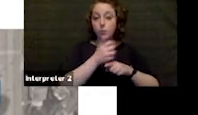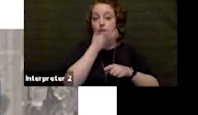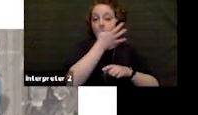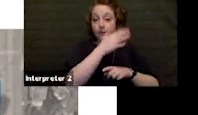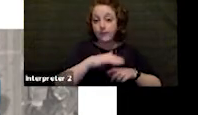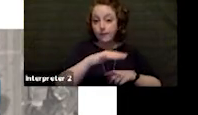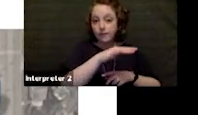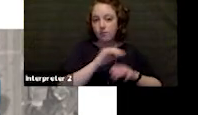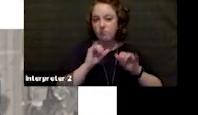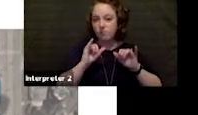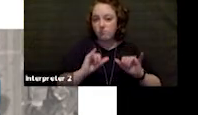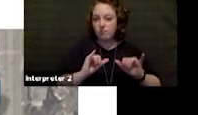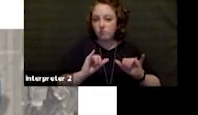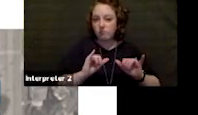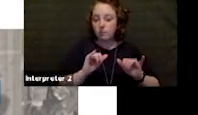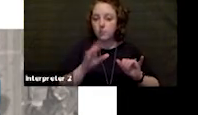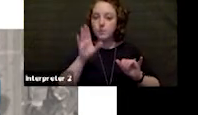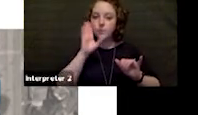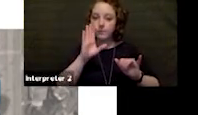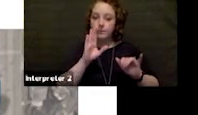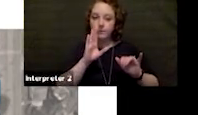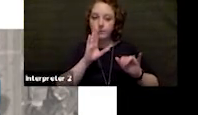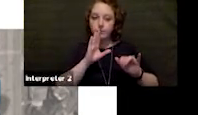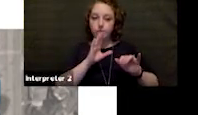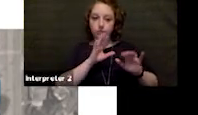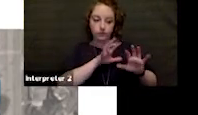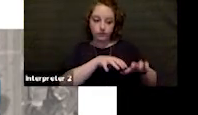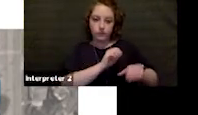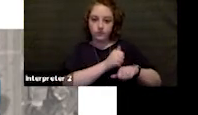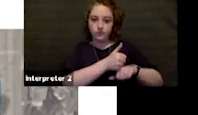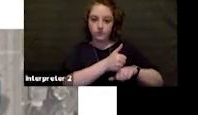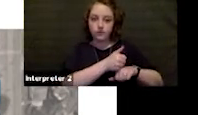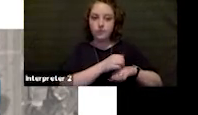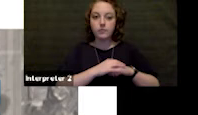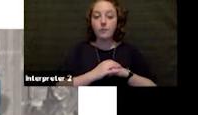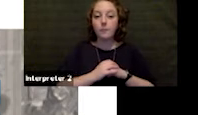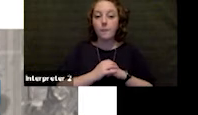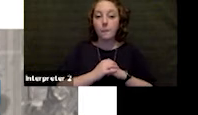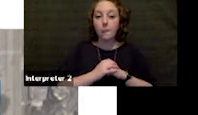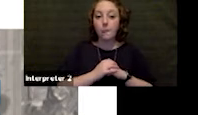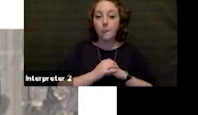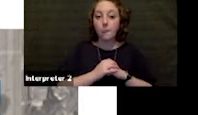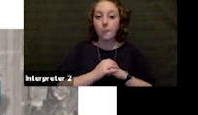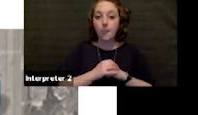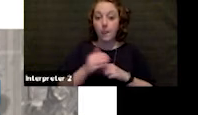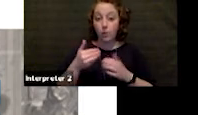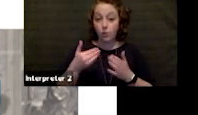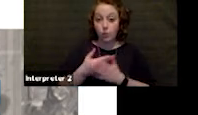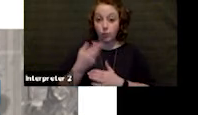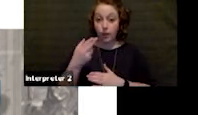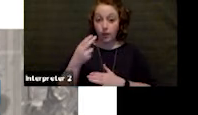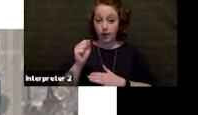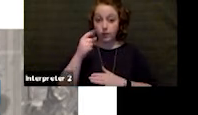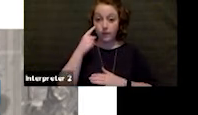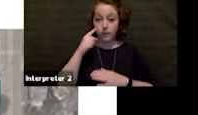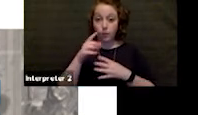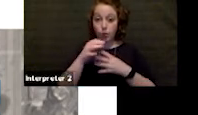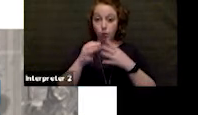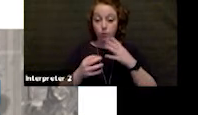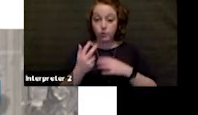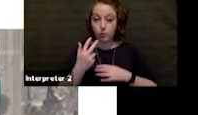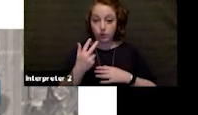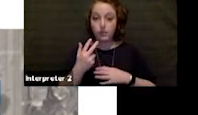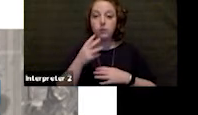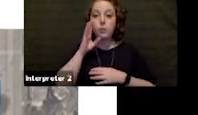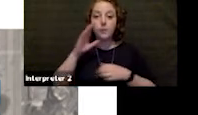that would fill in that area. So the new high school in option 3 would be the entire new high school,